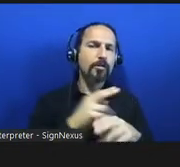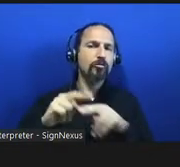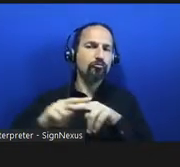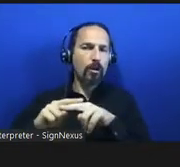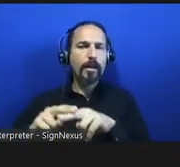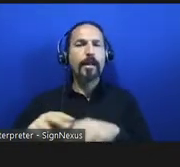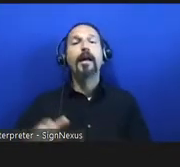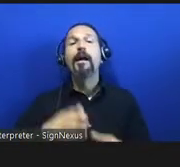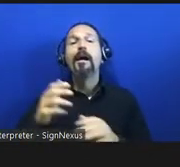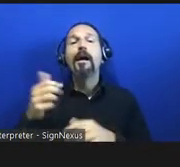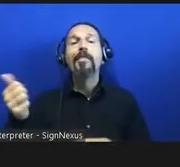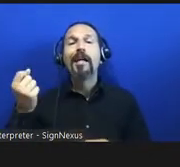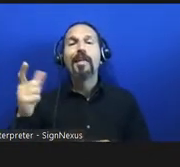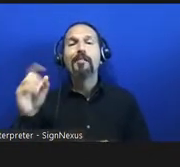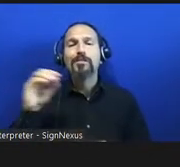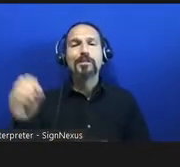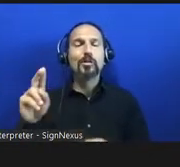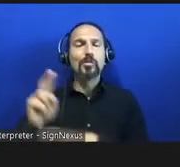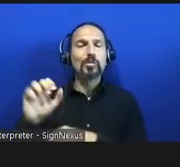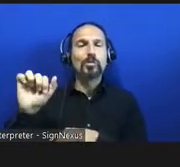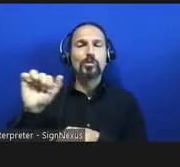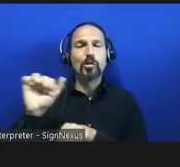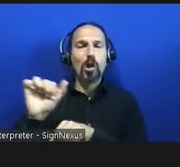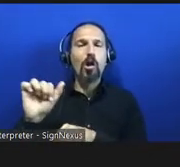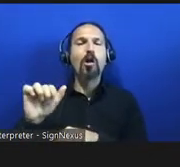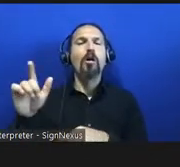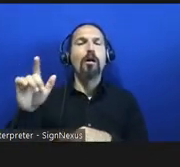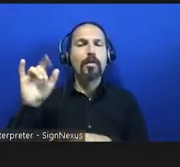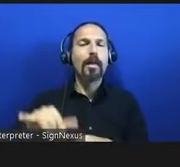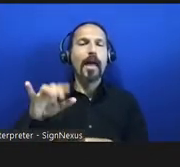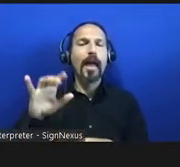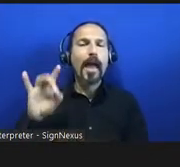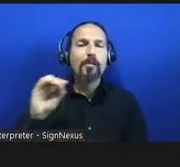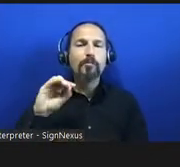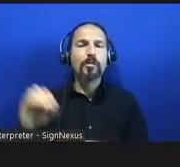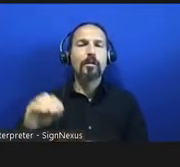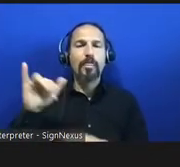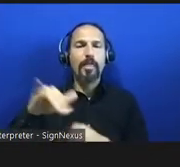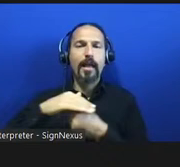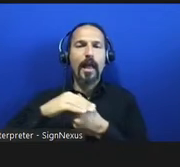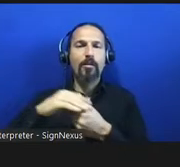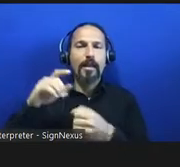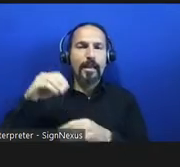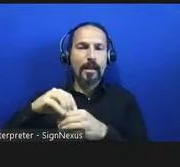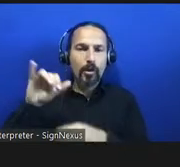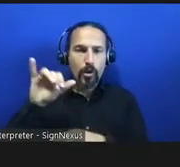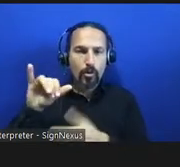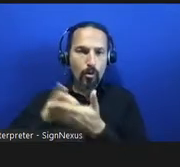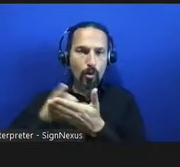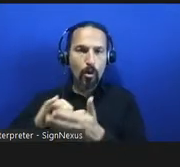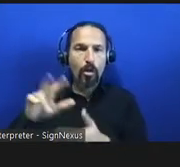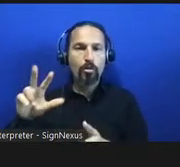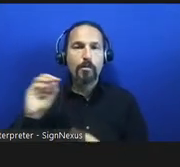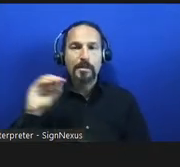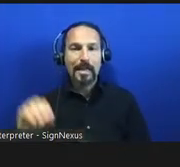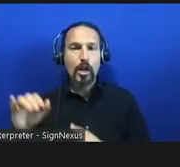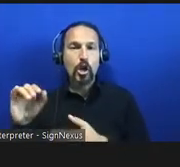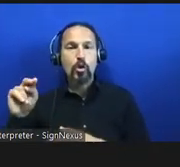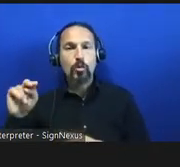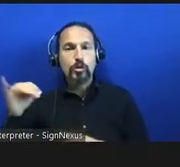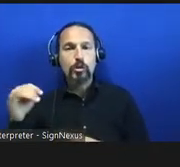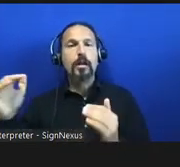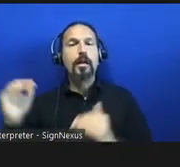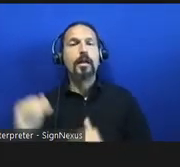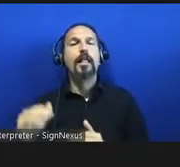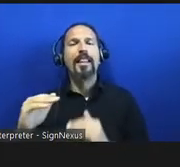percent you commute by car approximately eight percent of them are from counties in New York roughly three percent in New Jersey and less